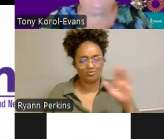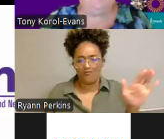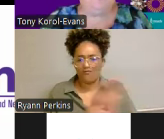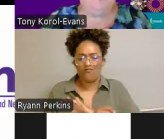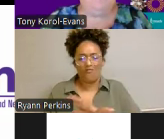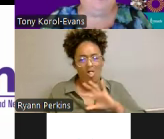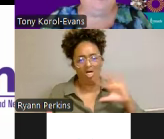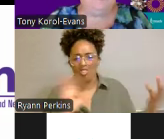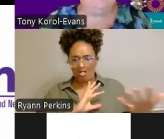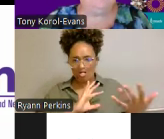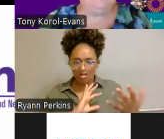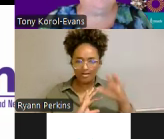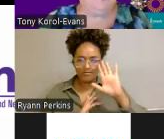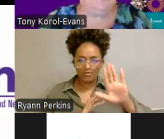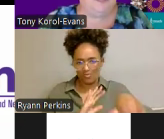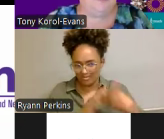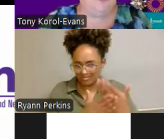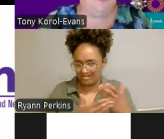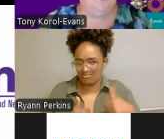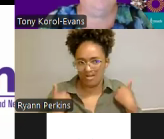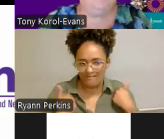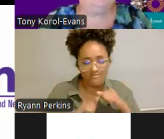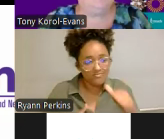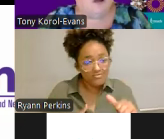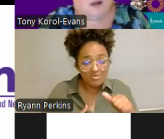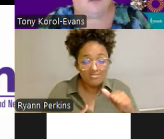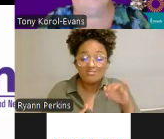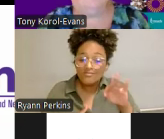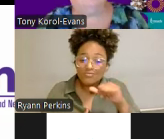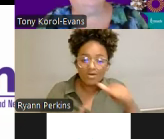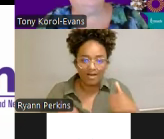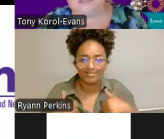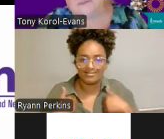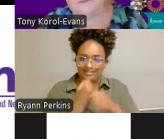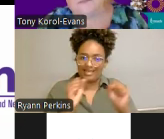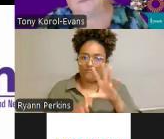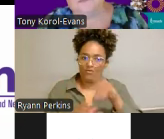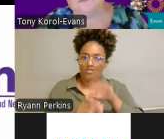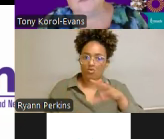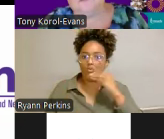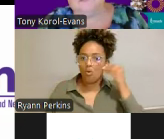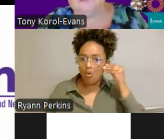safe in your own home, next to your husband, where are you safe?